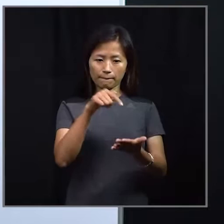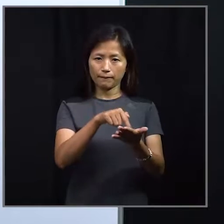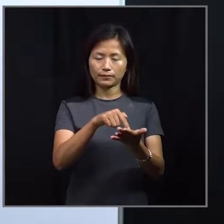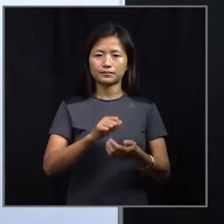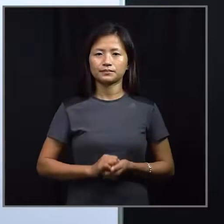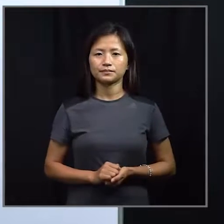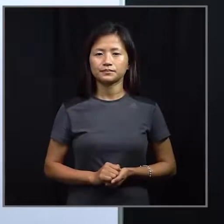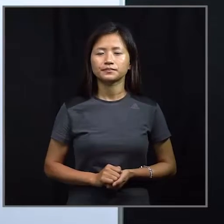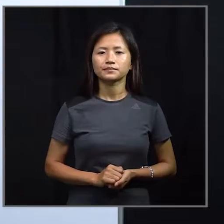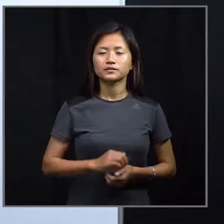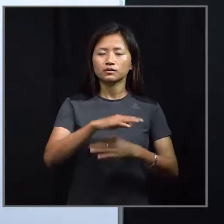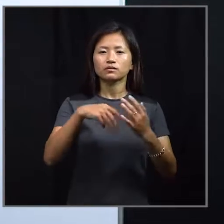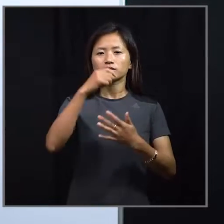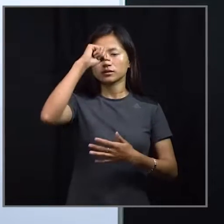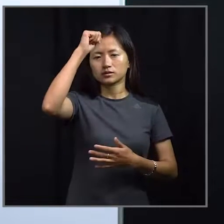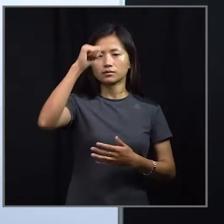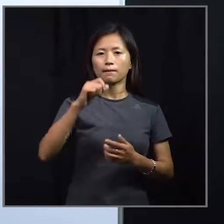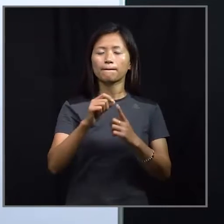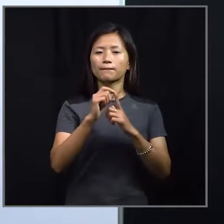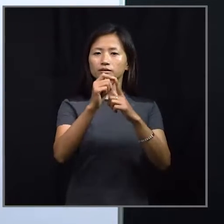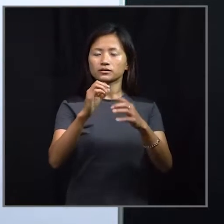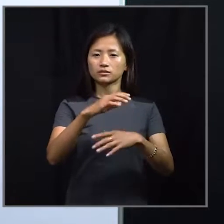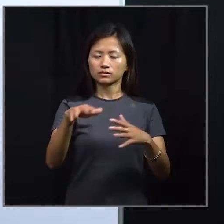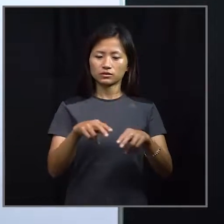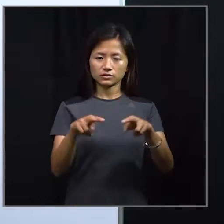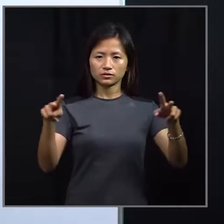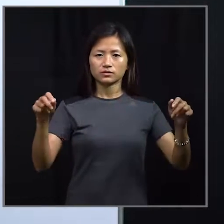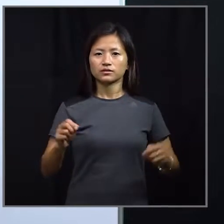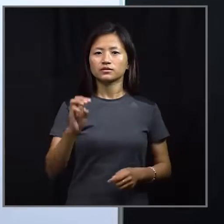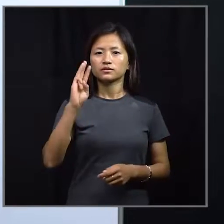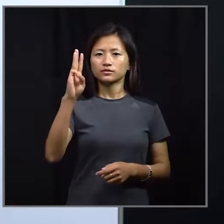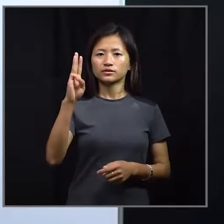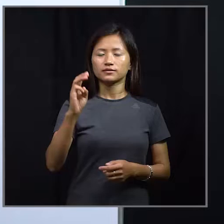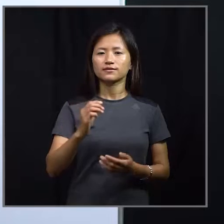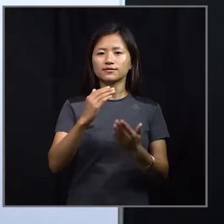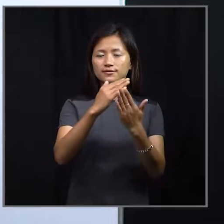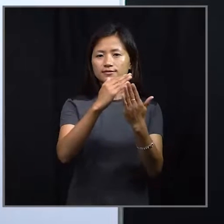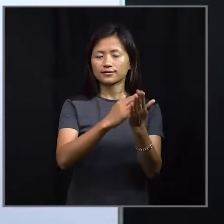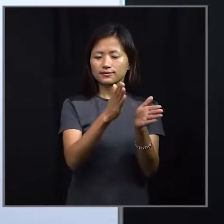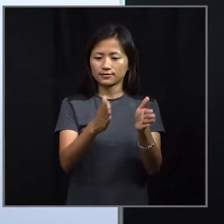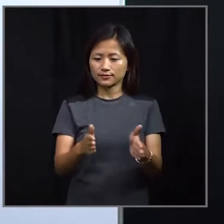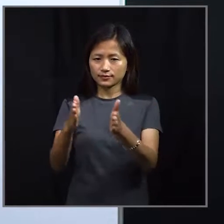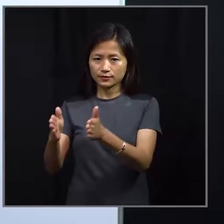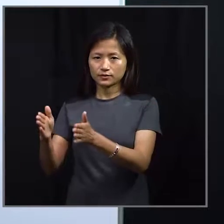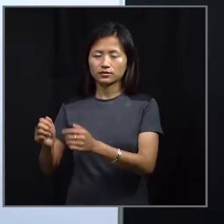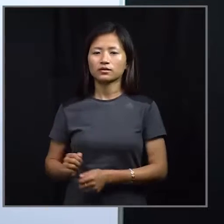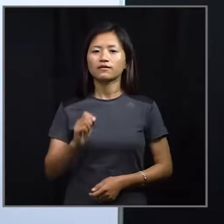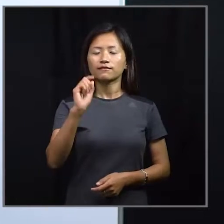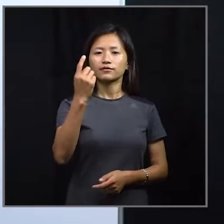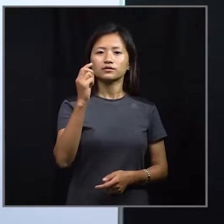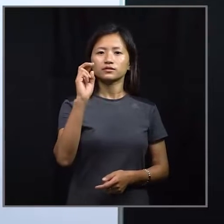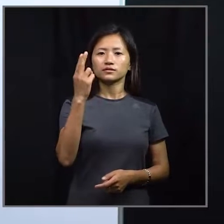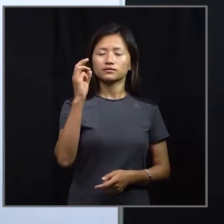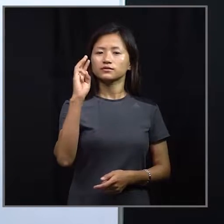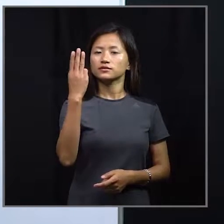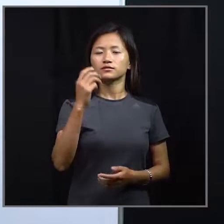in India, all these production units are categorized into three sectors: primary, secondary, and